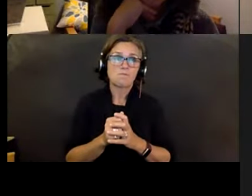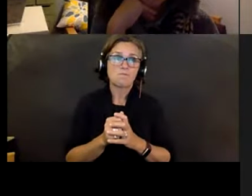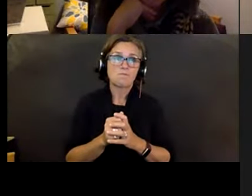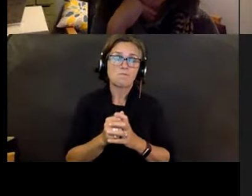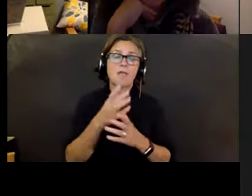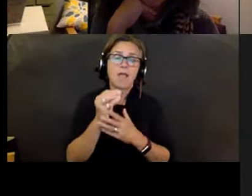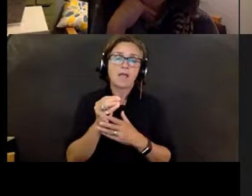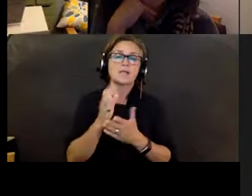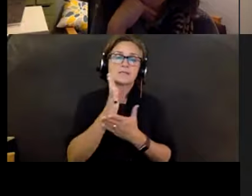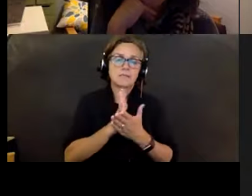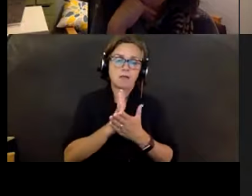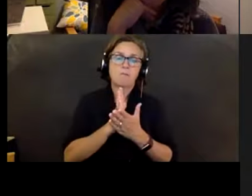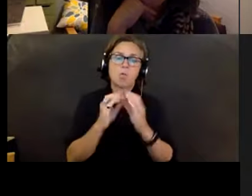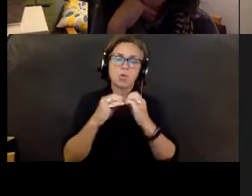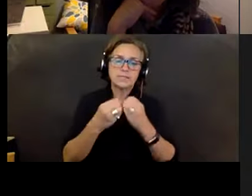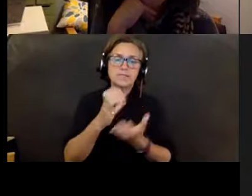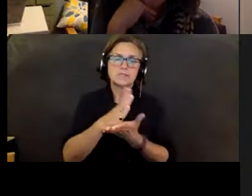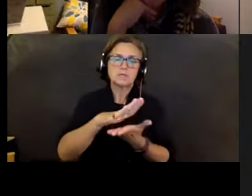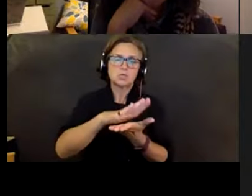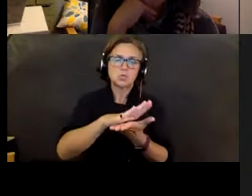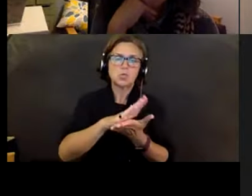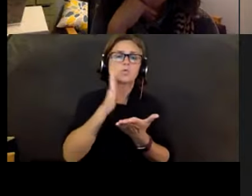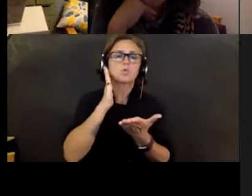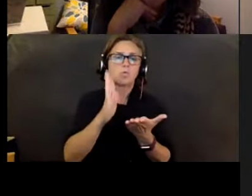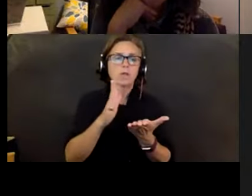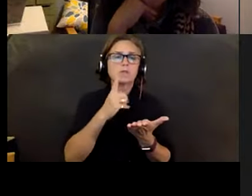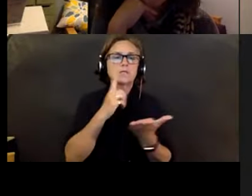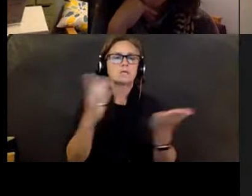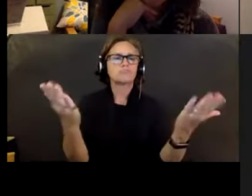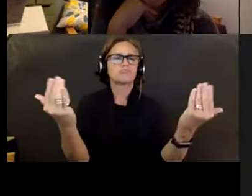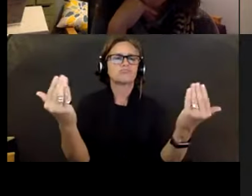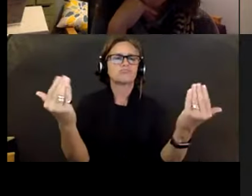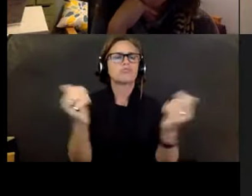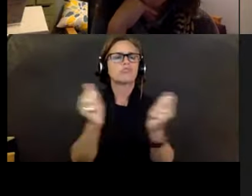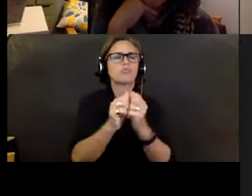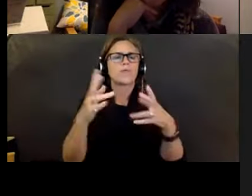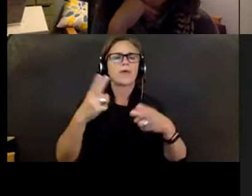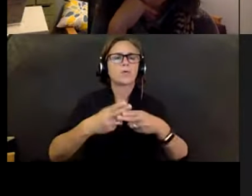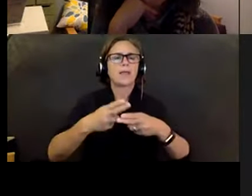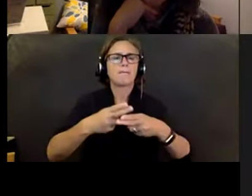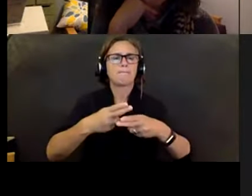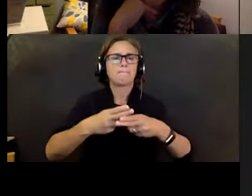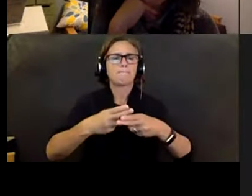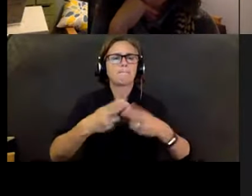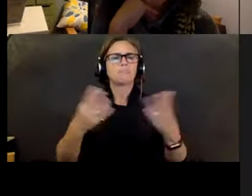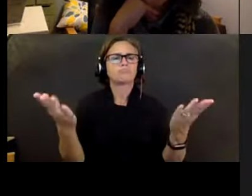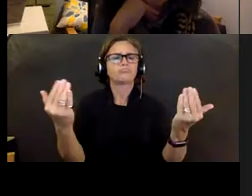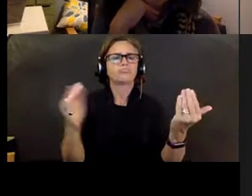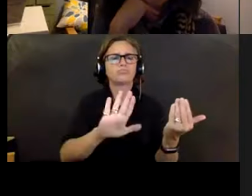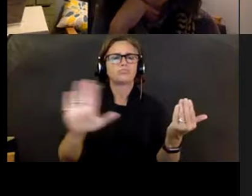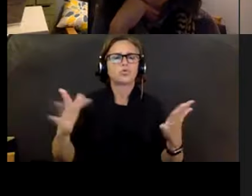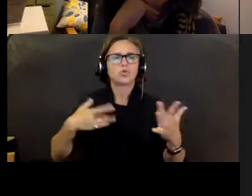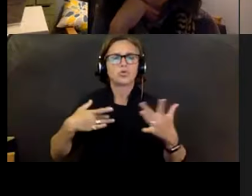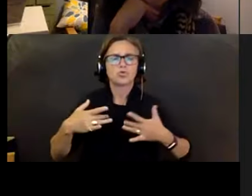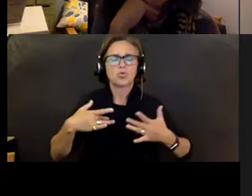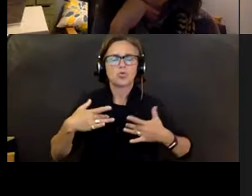anonymously and without harm to divulge concerns about racism or